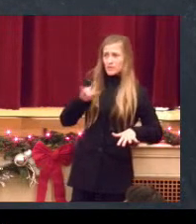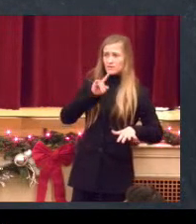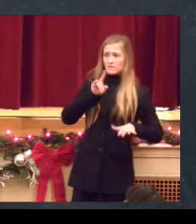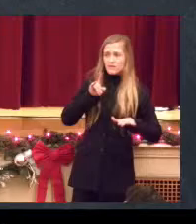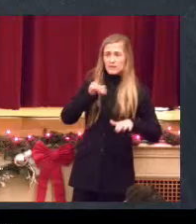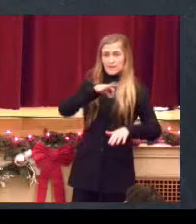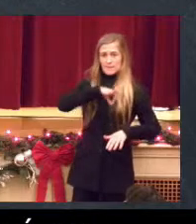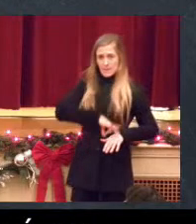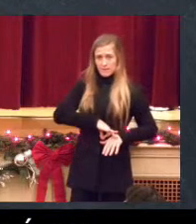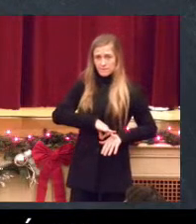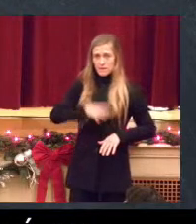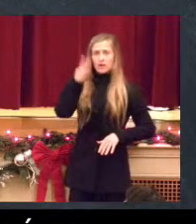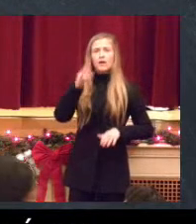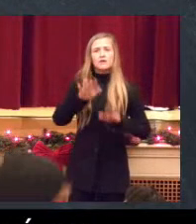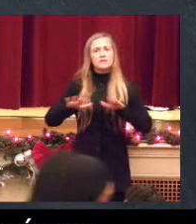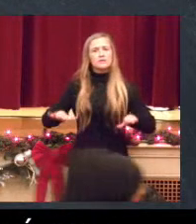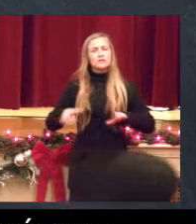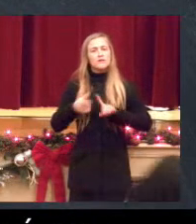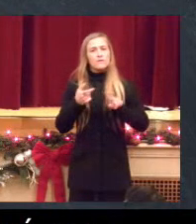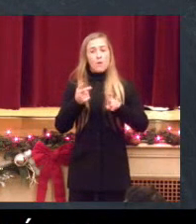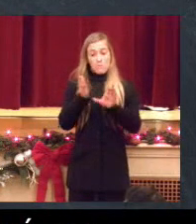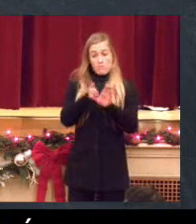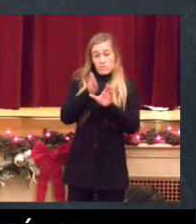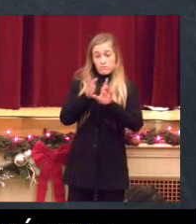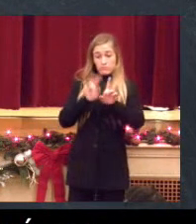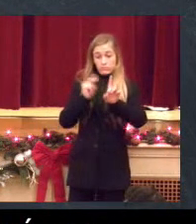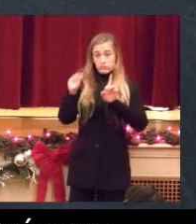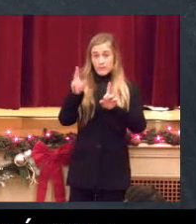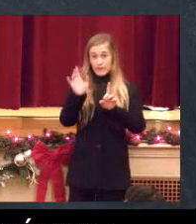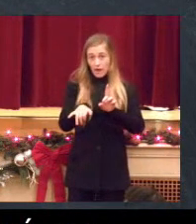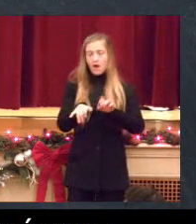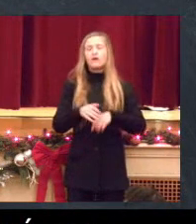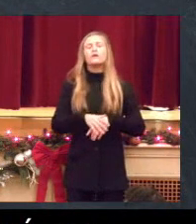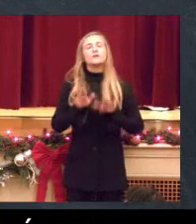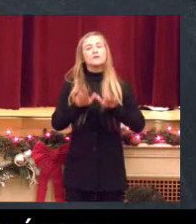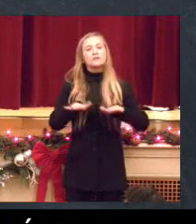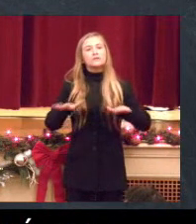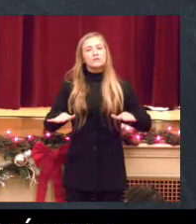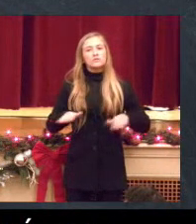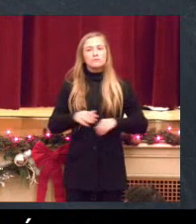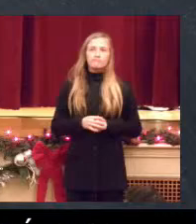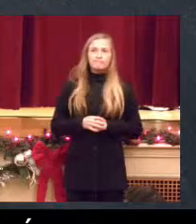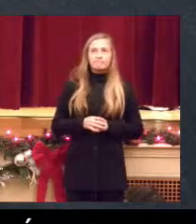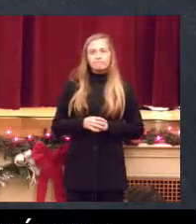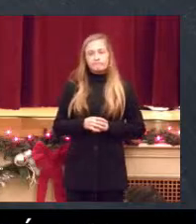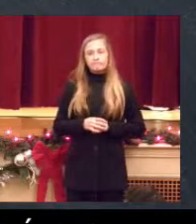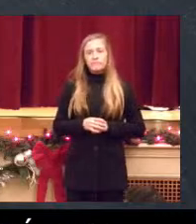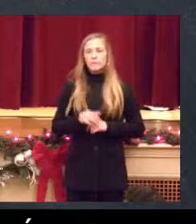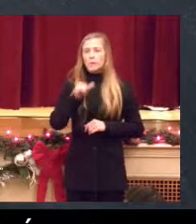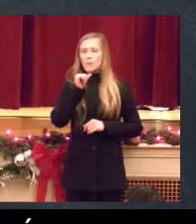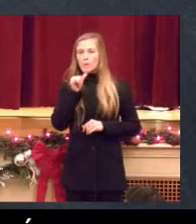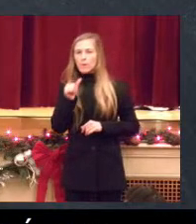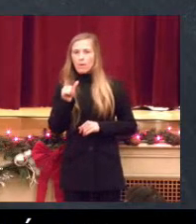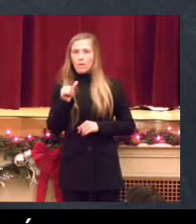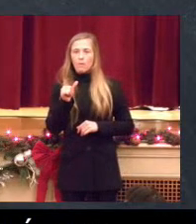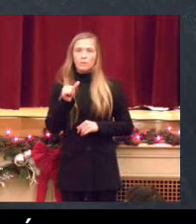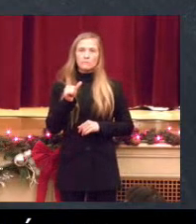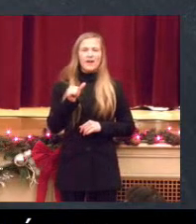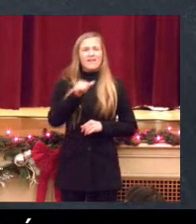Because children, from psychology perspective, children, they really don't respond